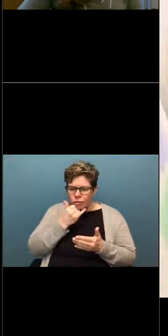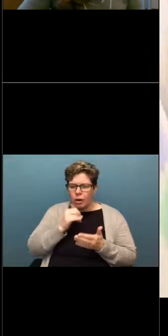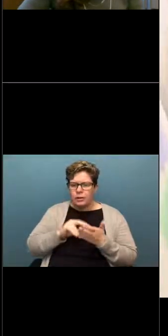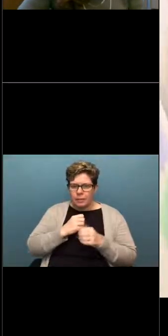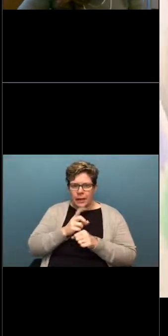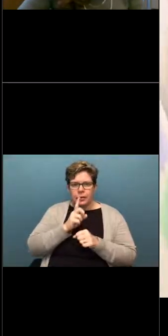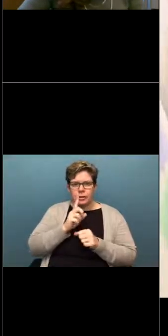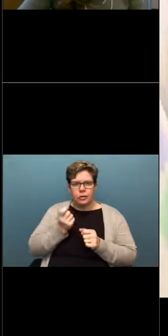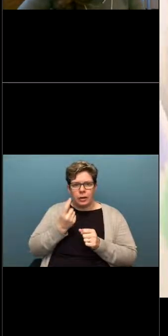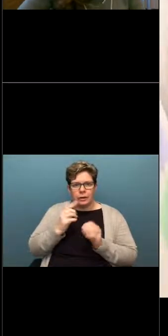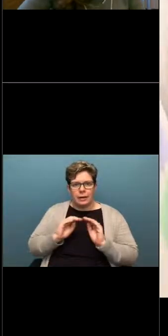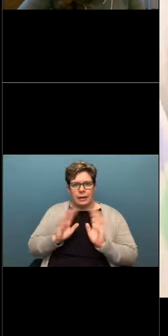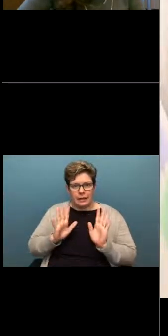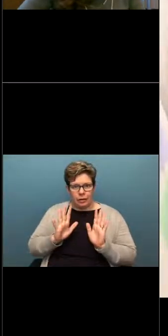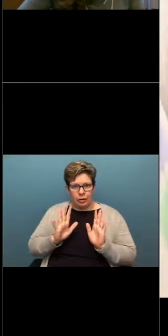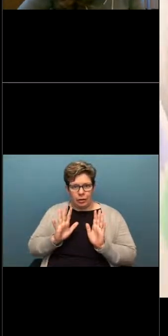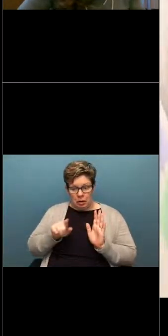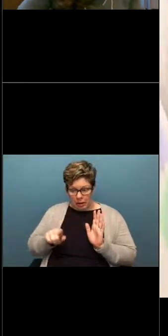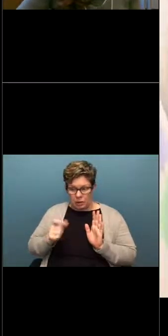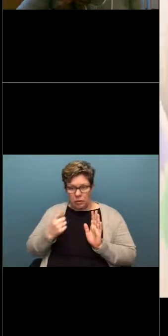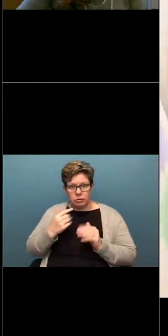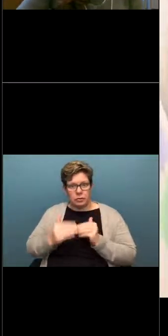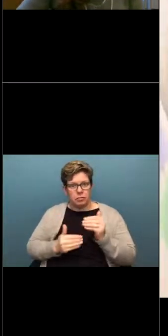they've sent the correct message to you.